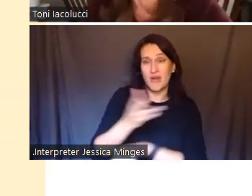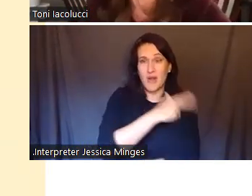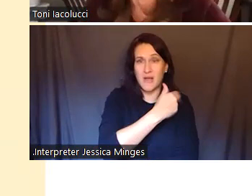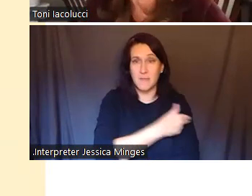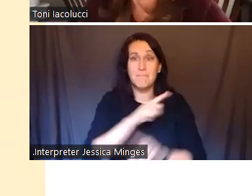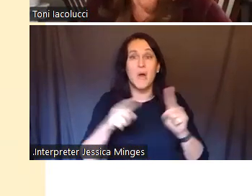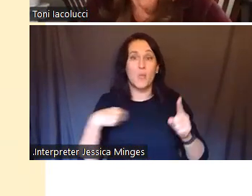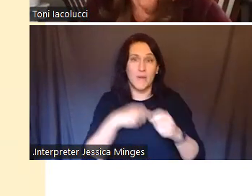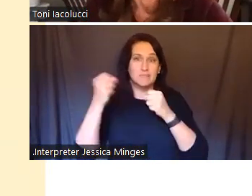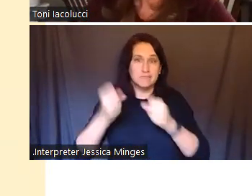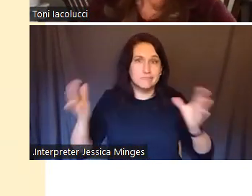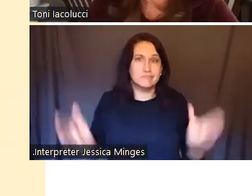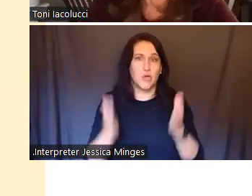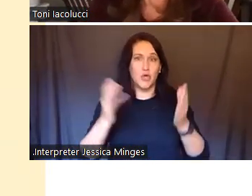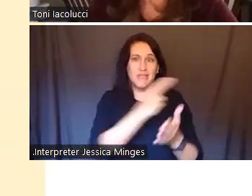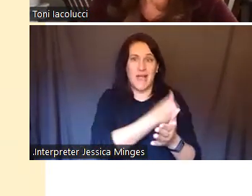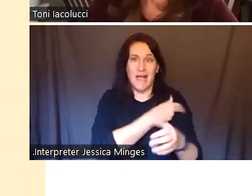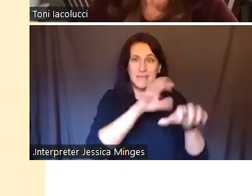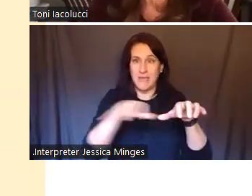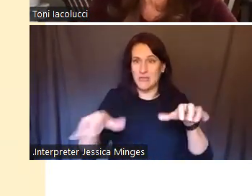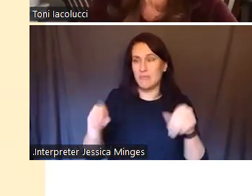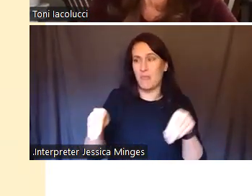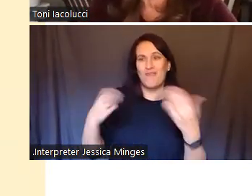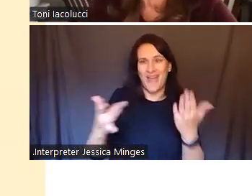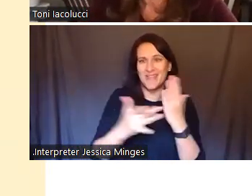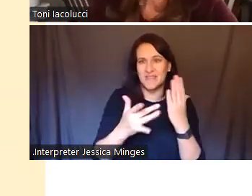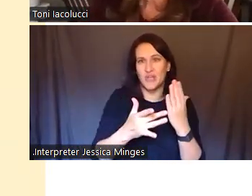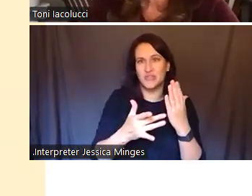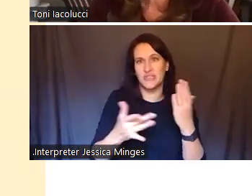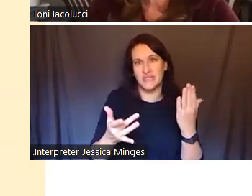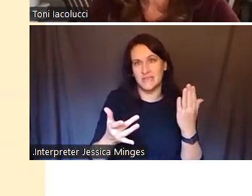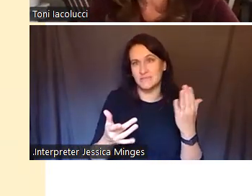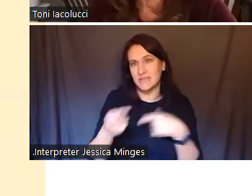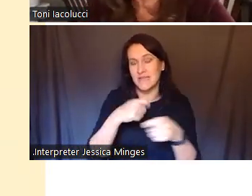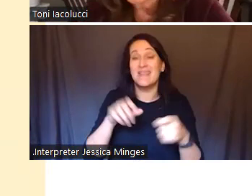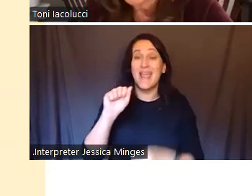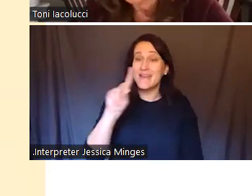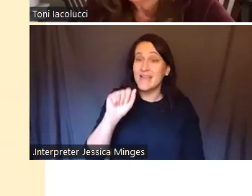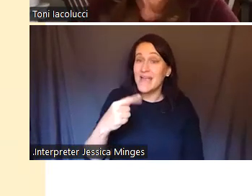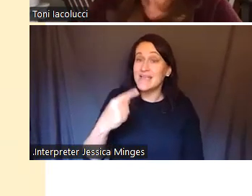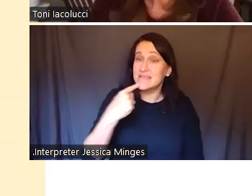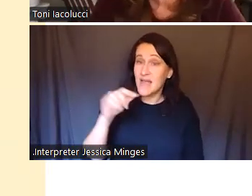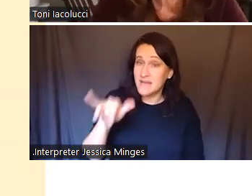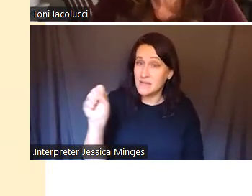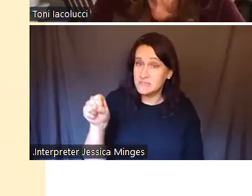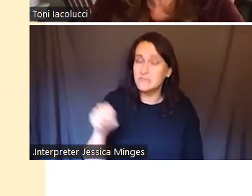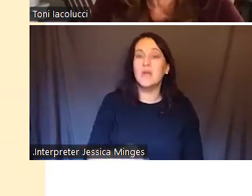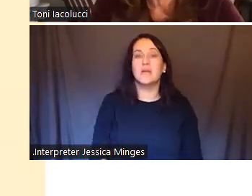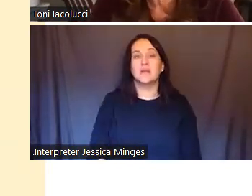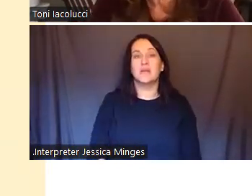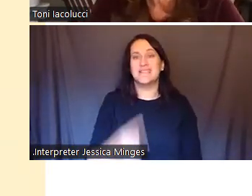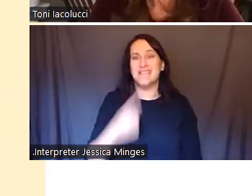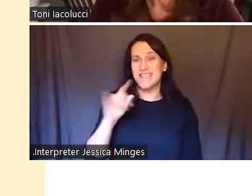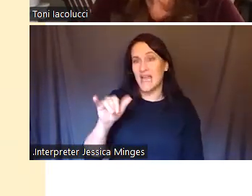really encourage hospitals to provide the technology instead. The ADA says that it's up to the